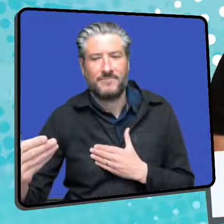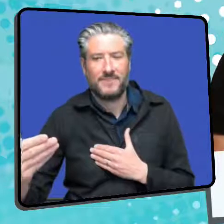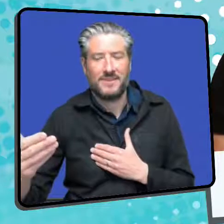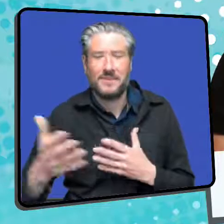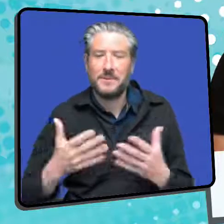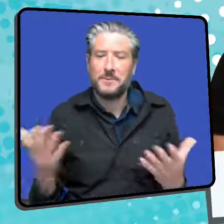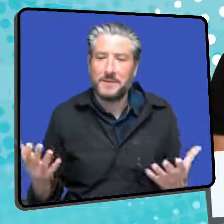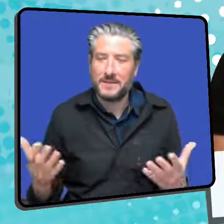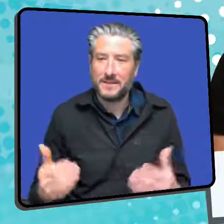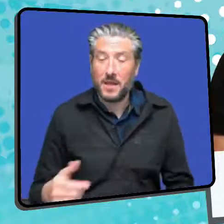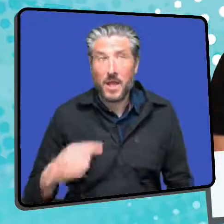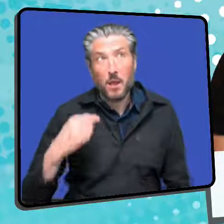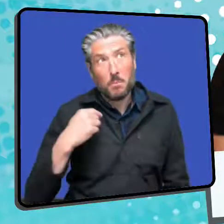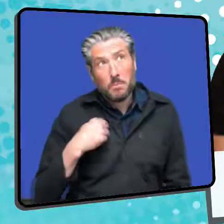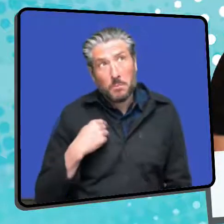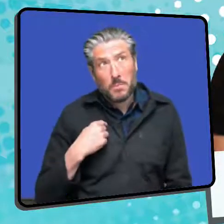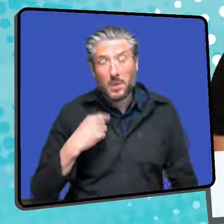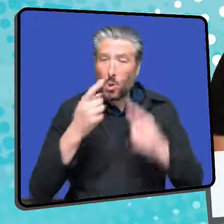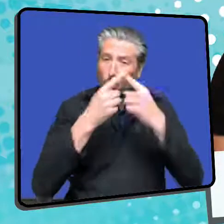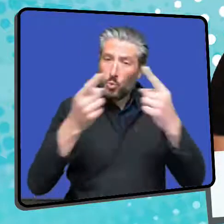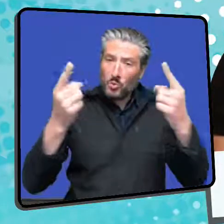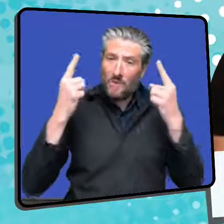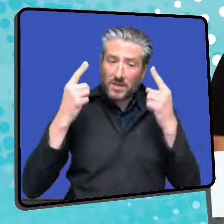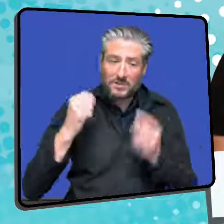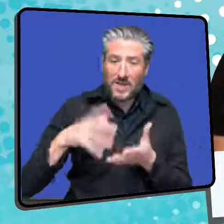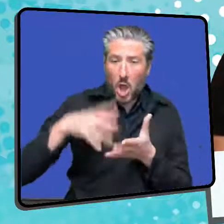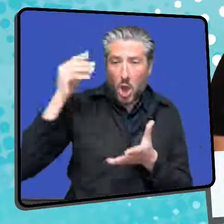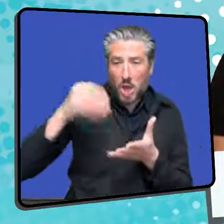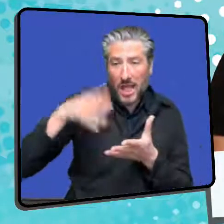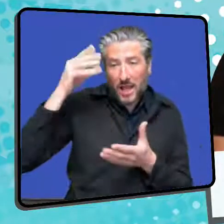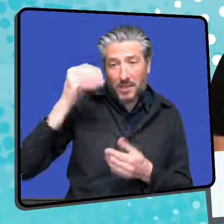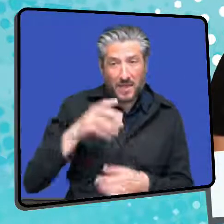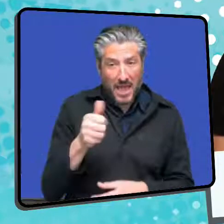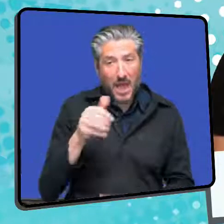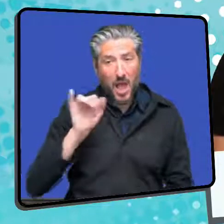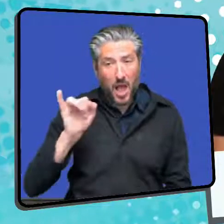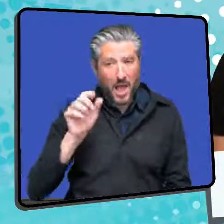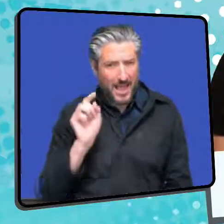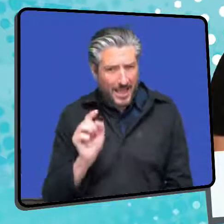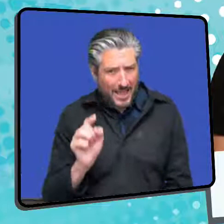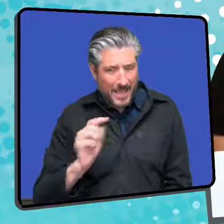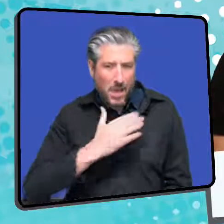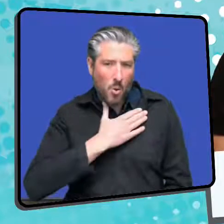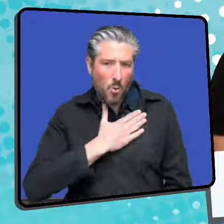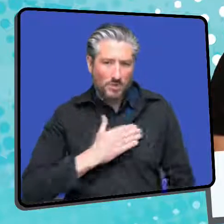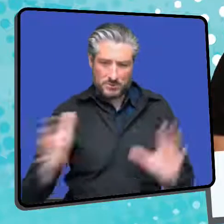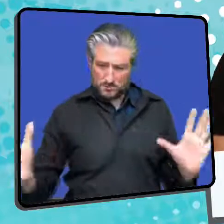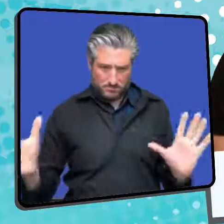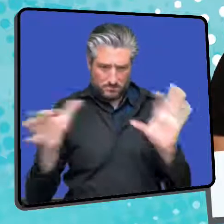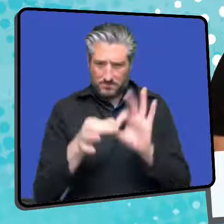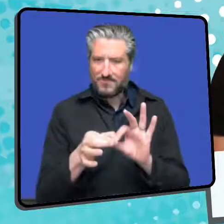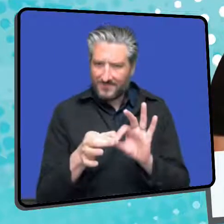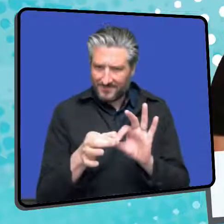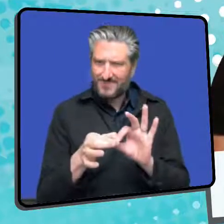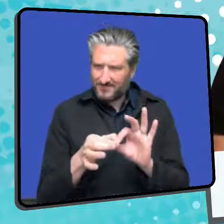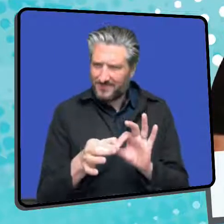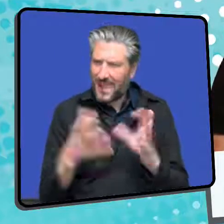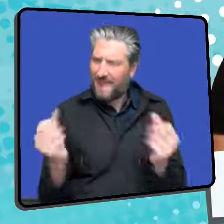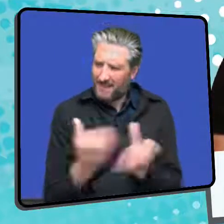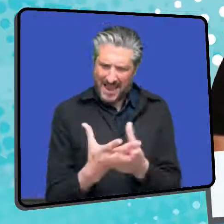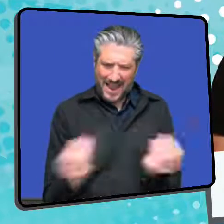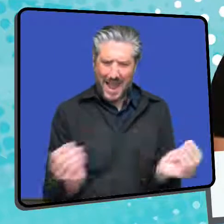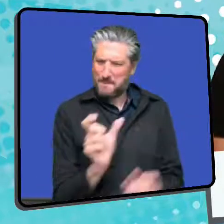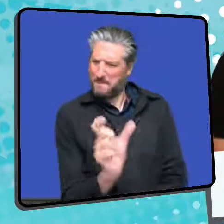higher education learning in the space of AI, like how to bridge that gap. Nice. In knowledge.